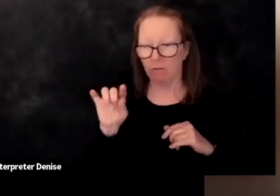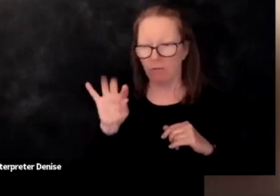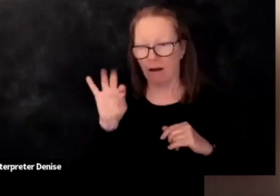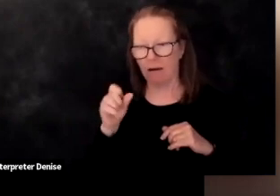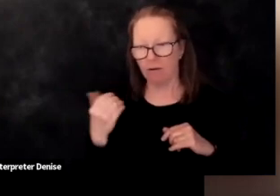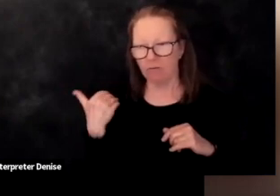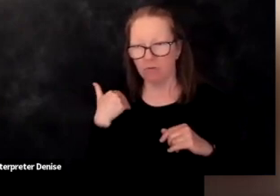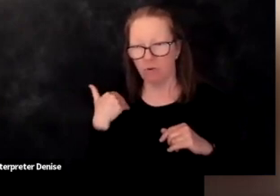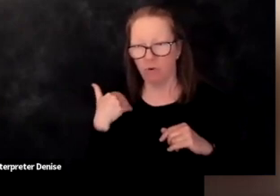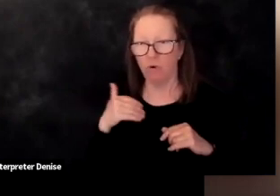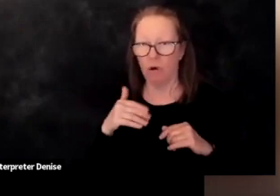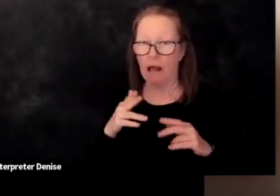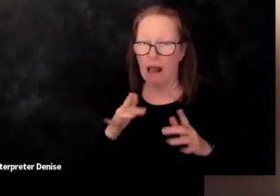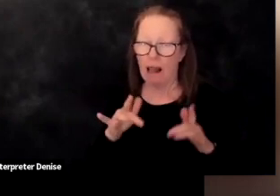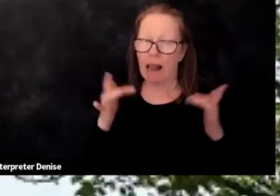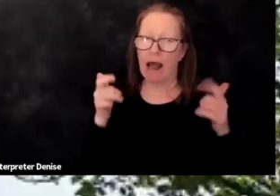color.